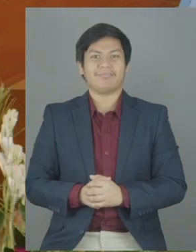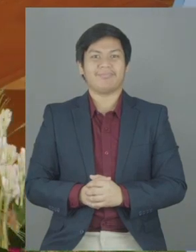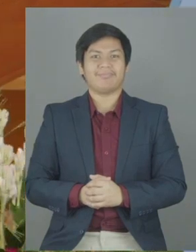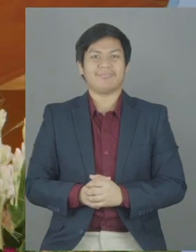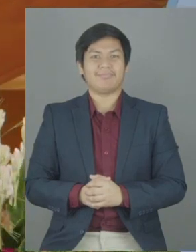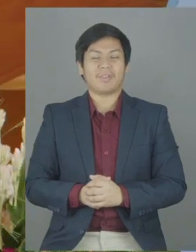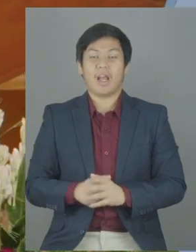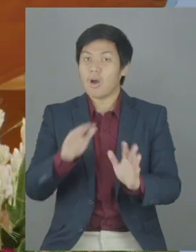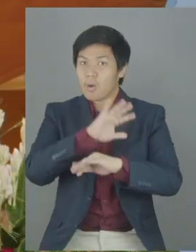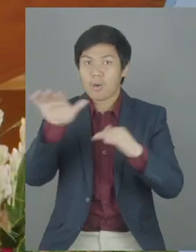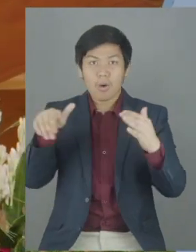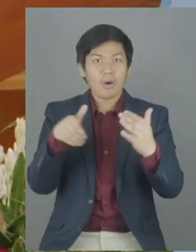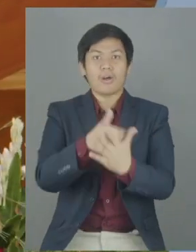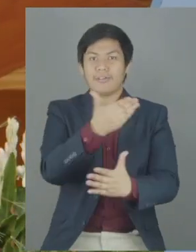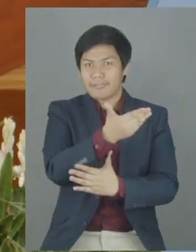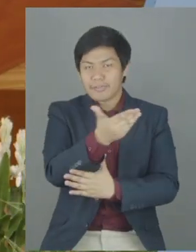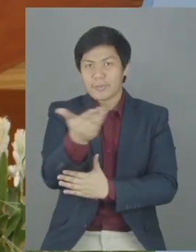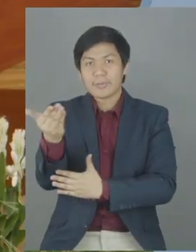For all of you,